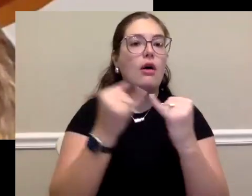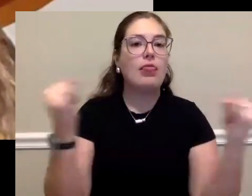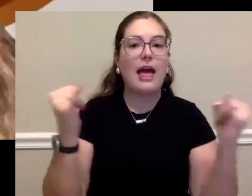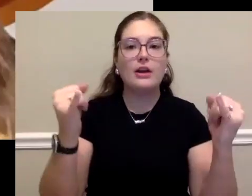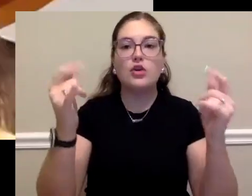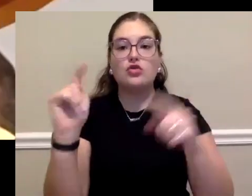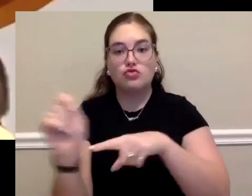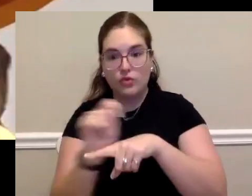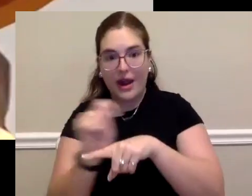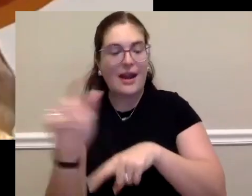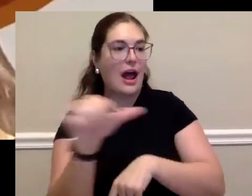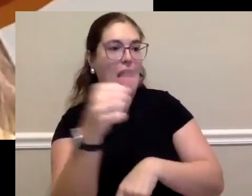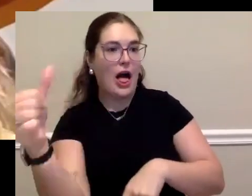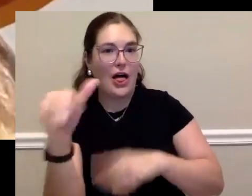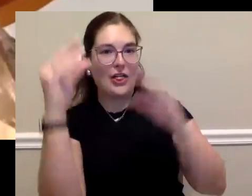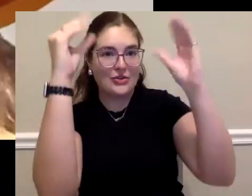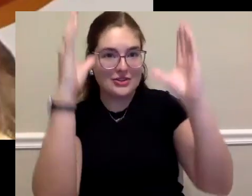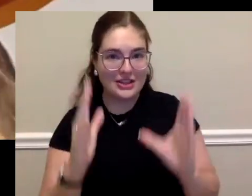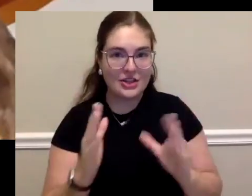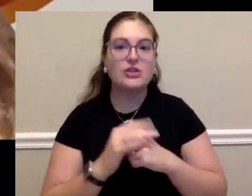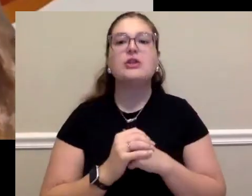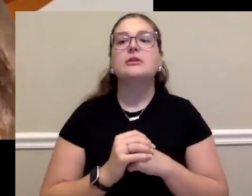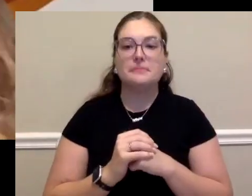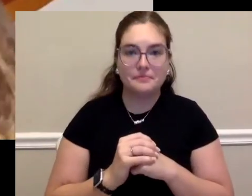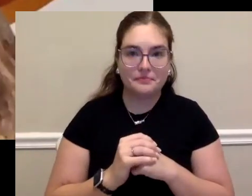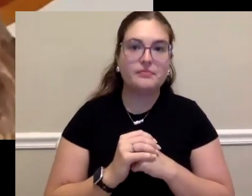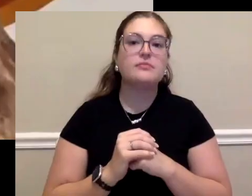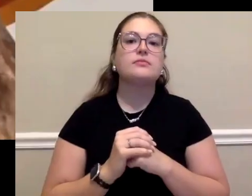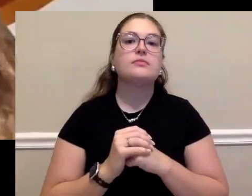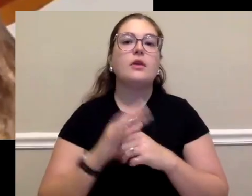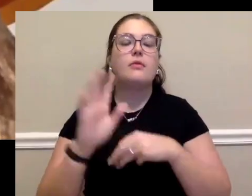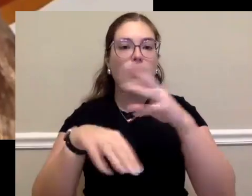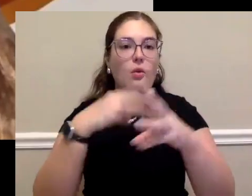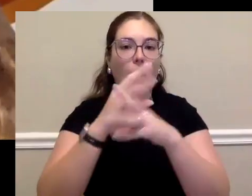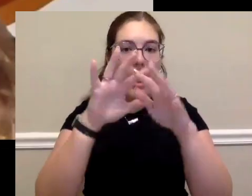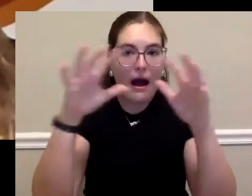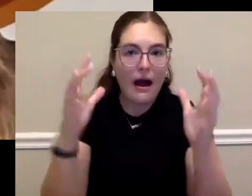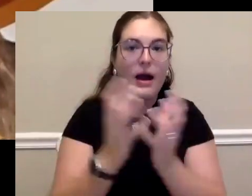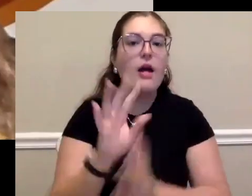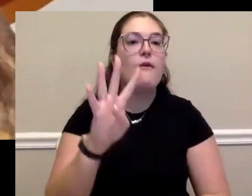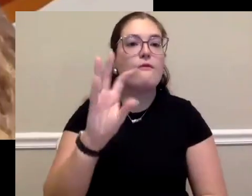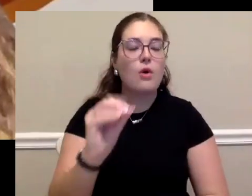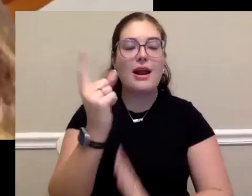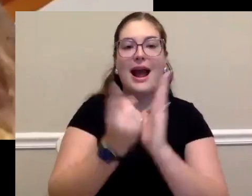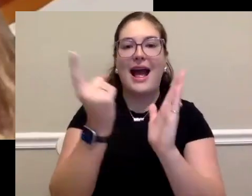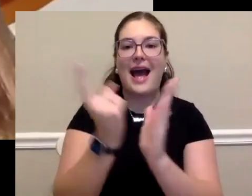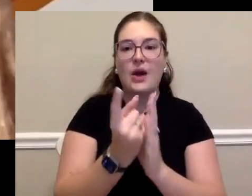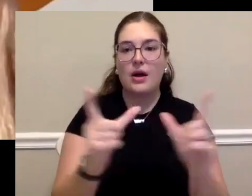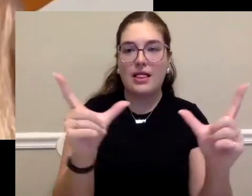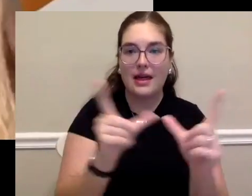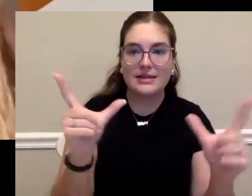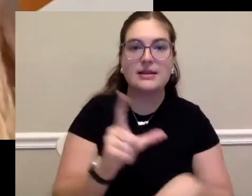own sessions of the most widely taught national 40-hour licensed certified program